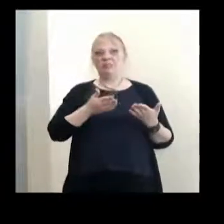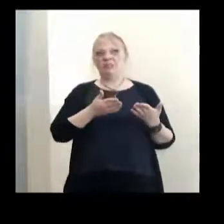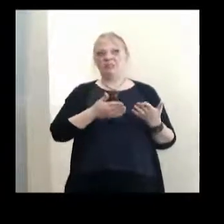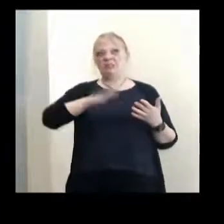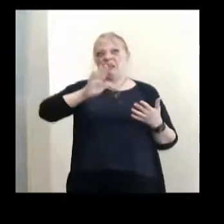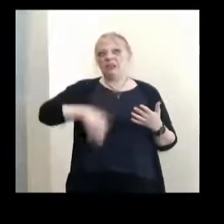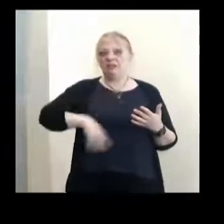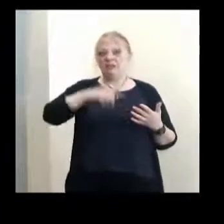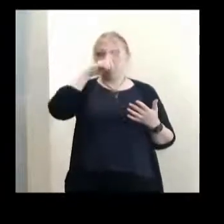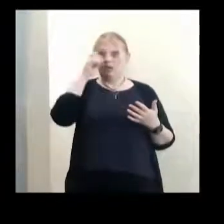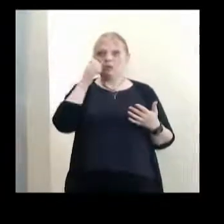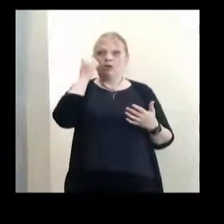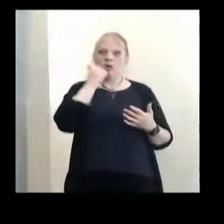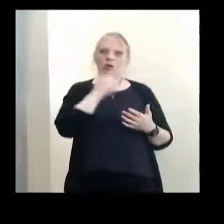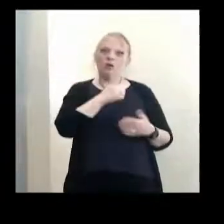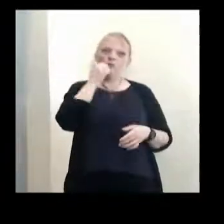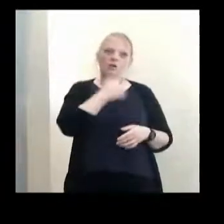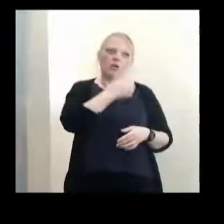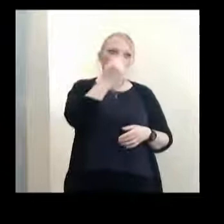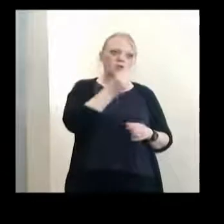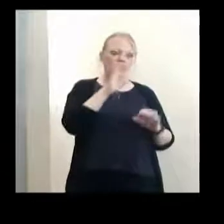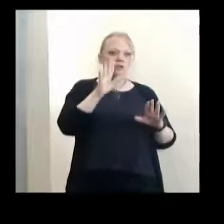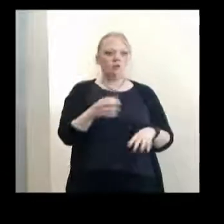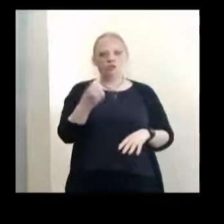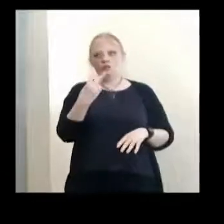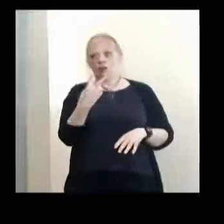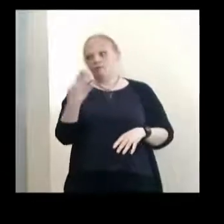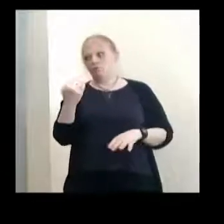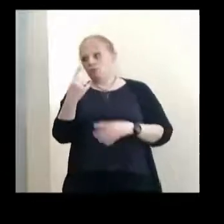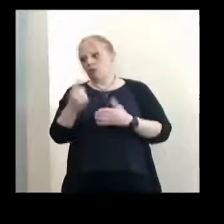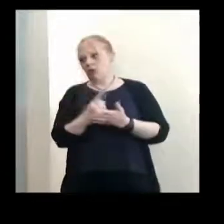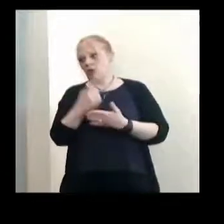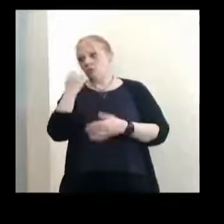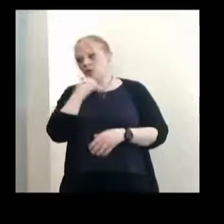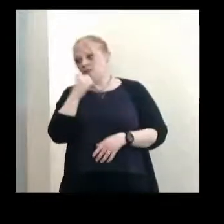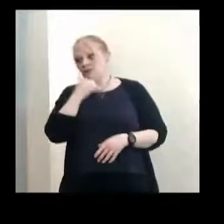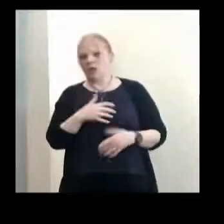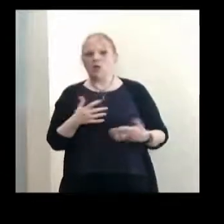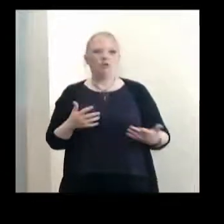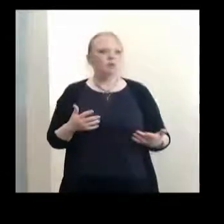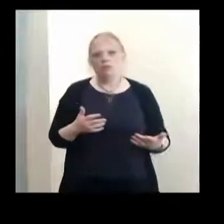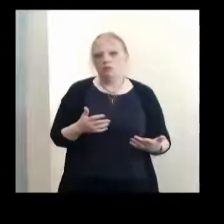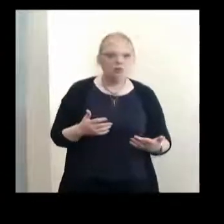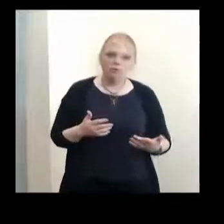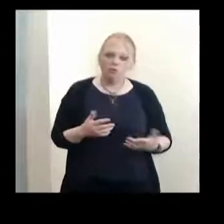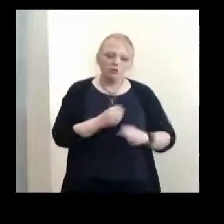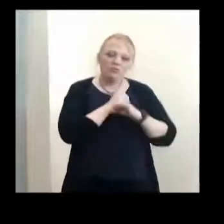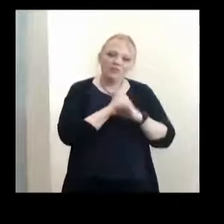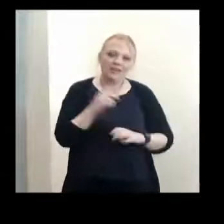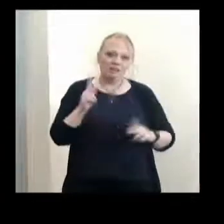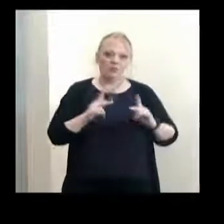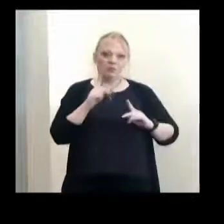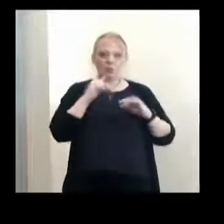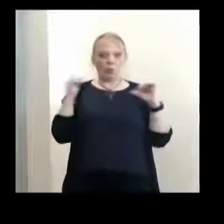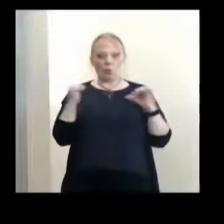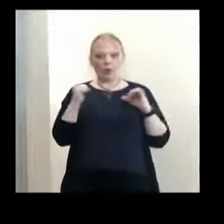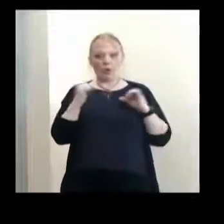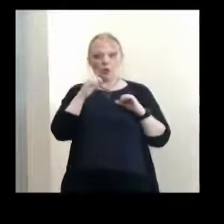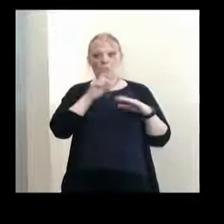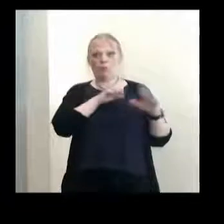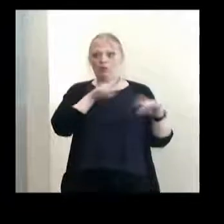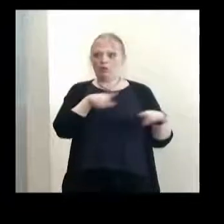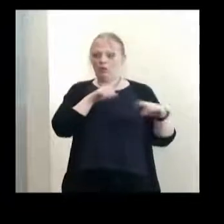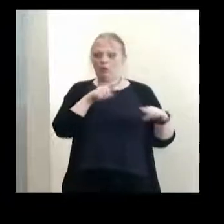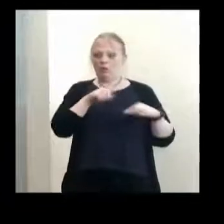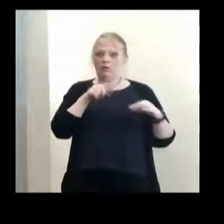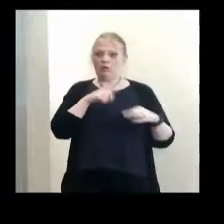and Sunday, working 12-hour days, 14-hour days to protect lives. Same thing when we saw an increase this past winter. We were coming in a lot, long hours